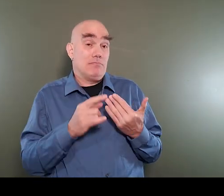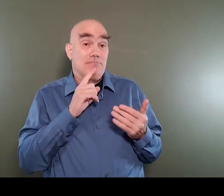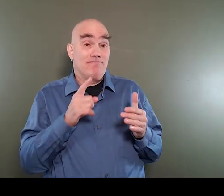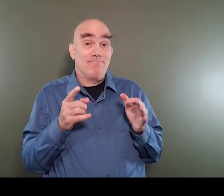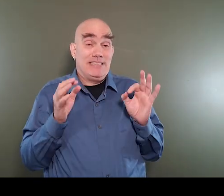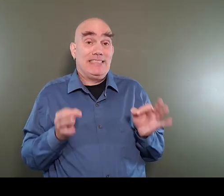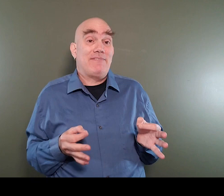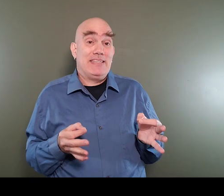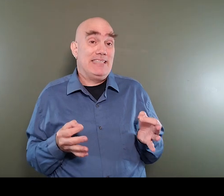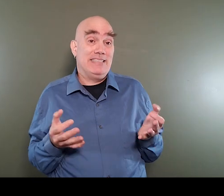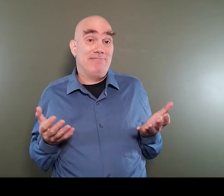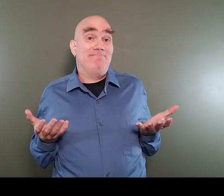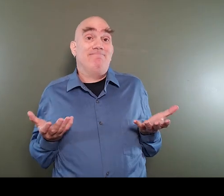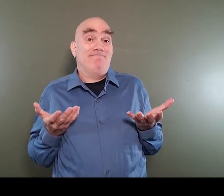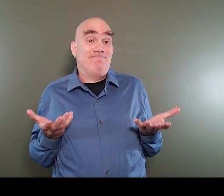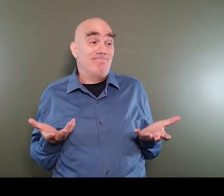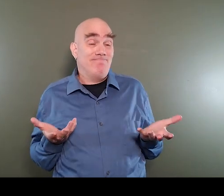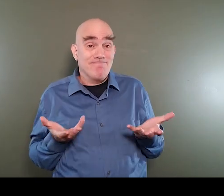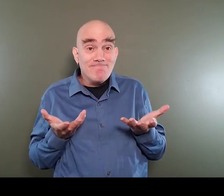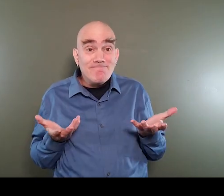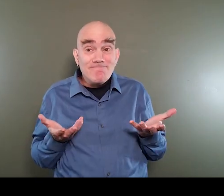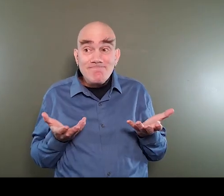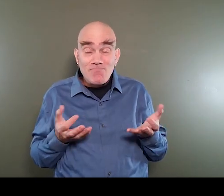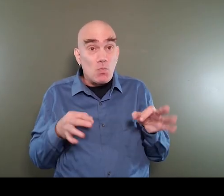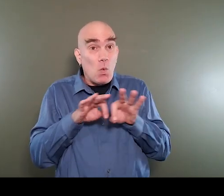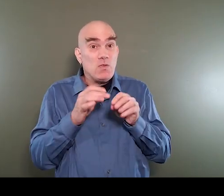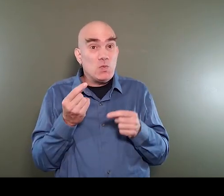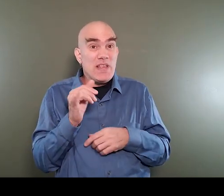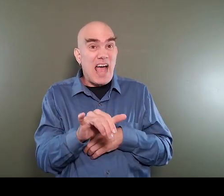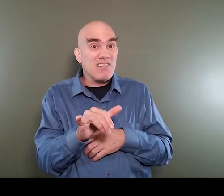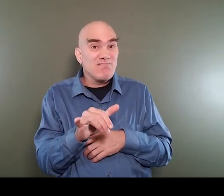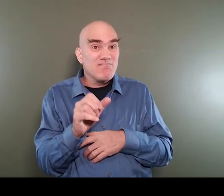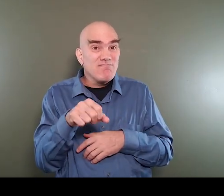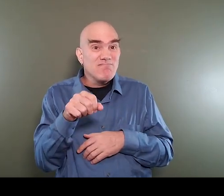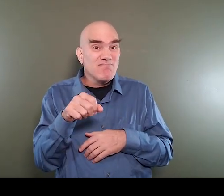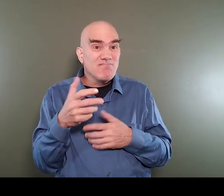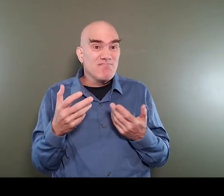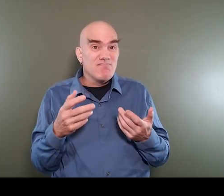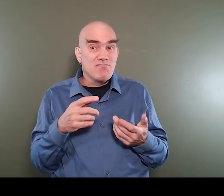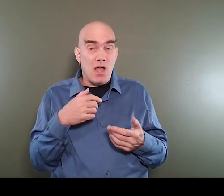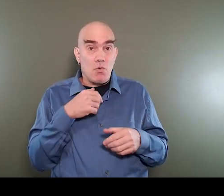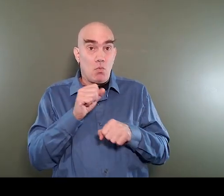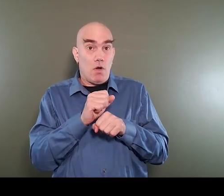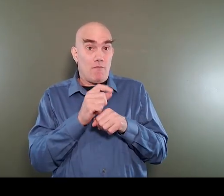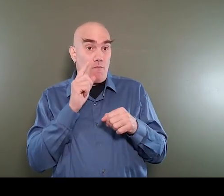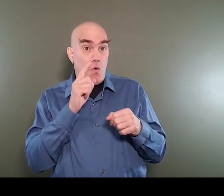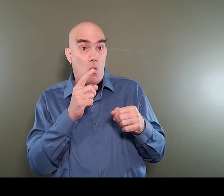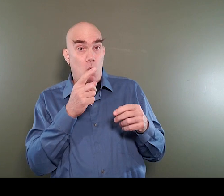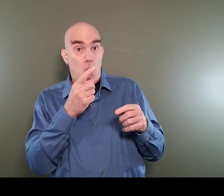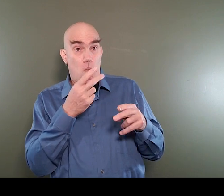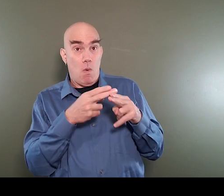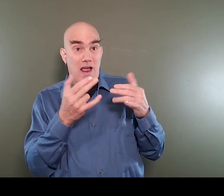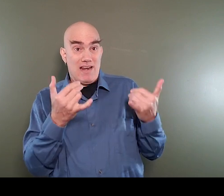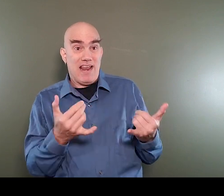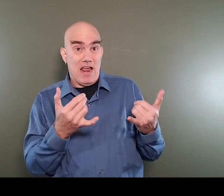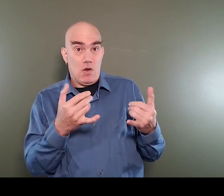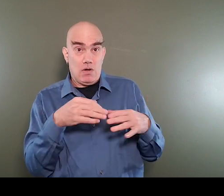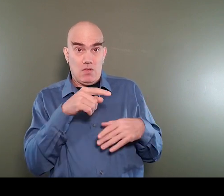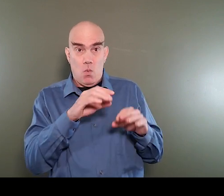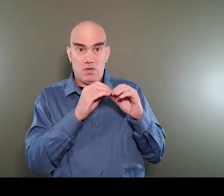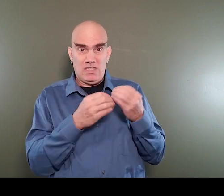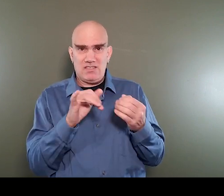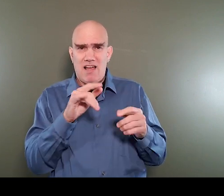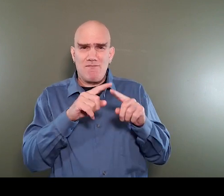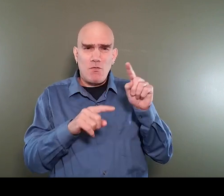And I thought that this project was, definitely worth doing. Such that, I was working for a